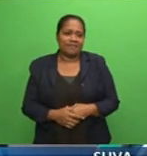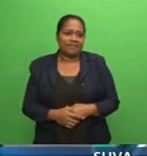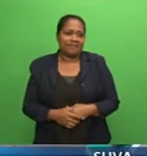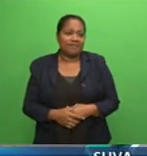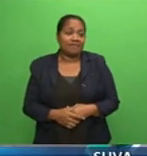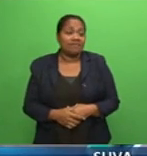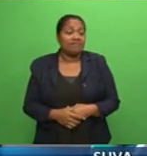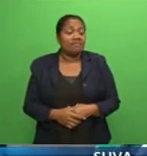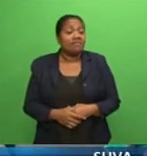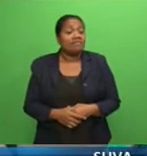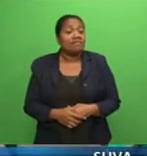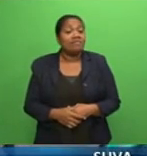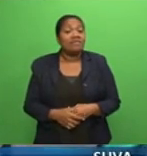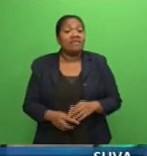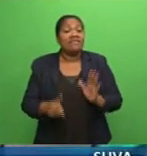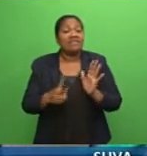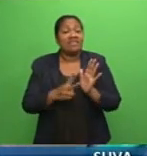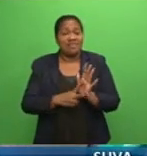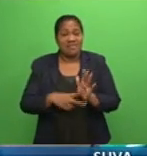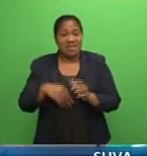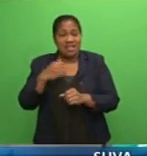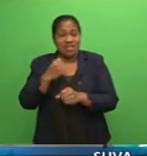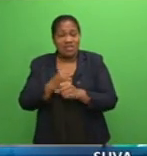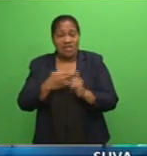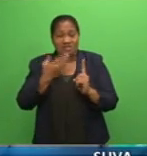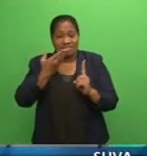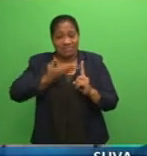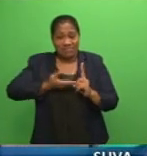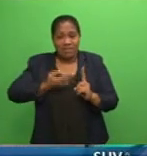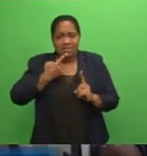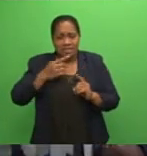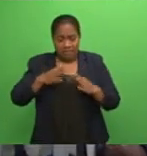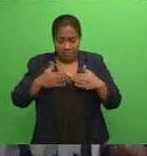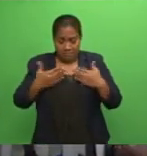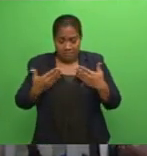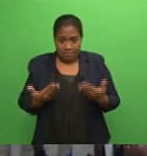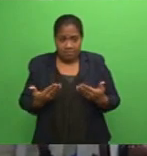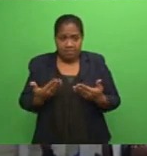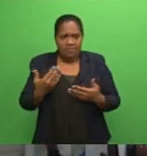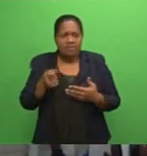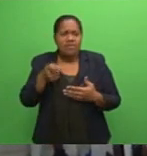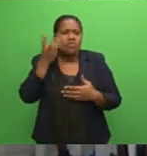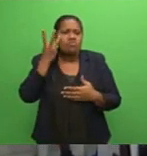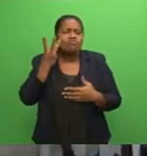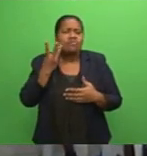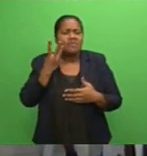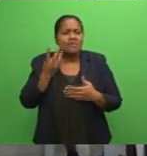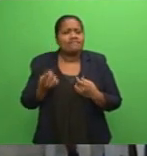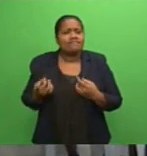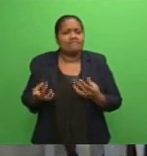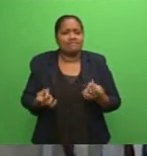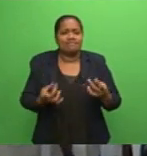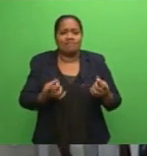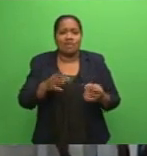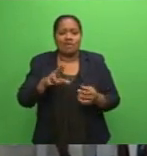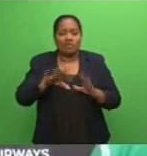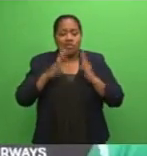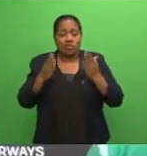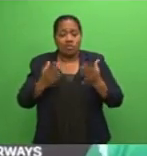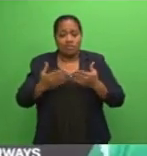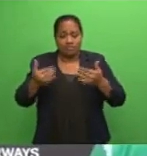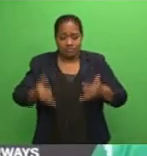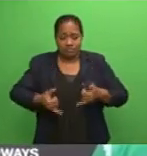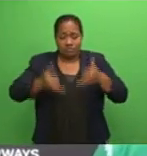Pathway Manager William Ngandolo says the academy's program at the moment underpins women's preparations heading into the World Cup in New Zealand.